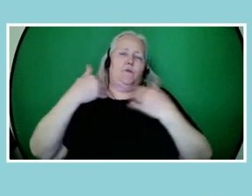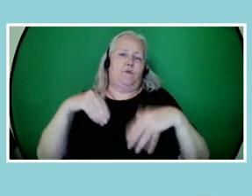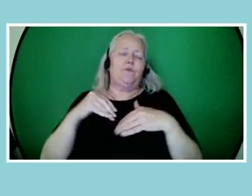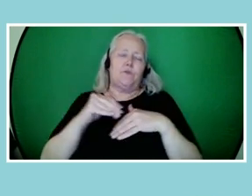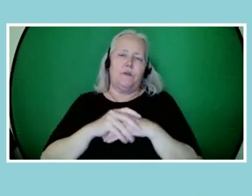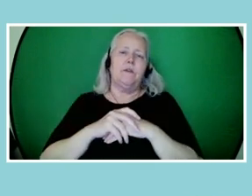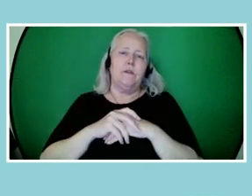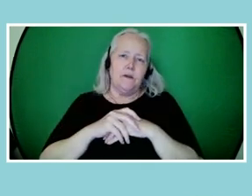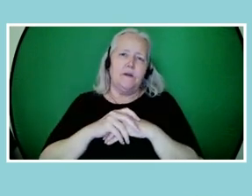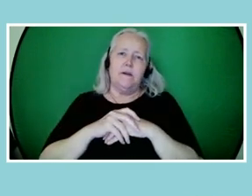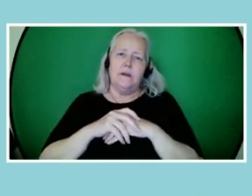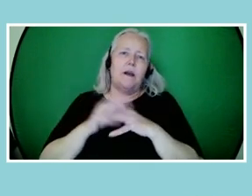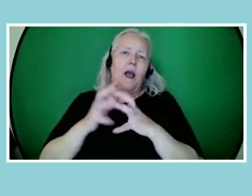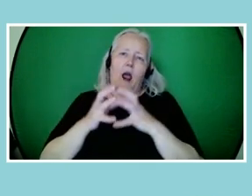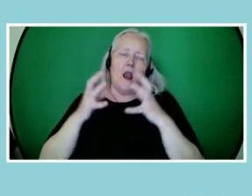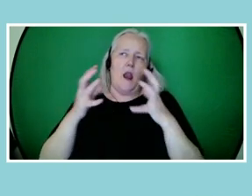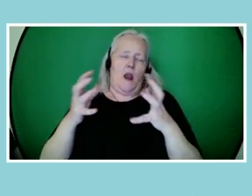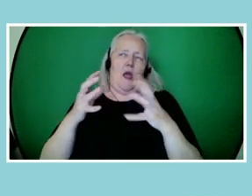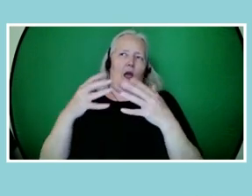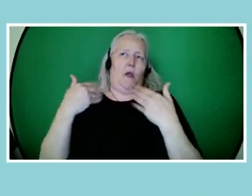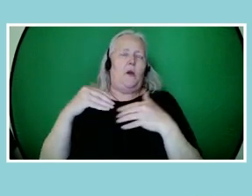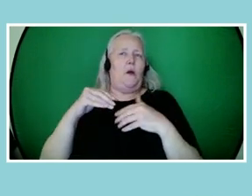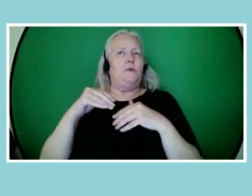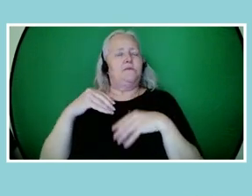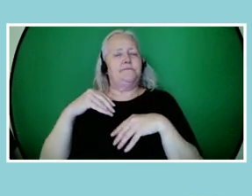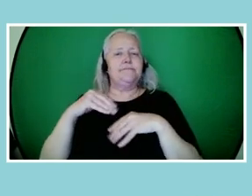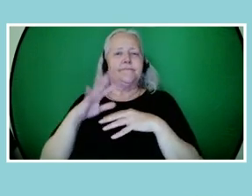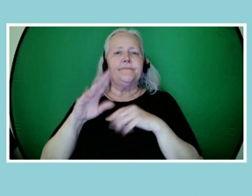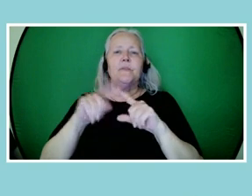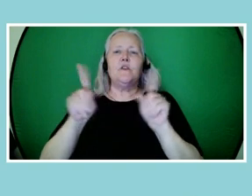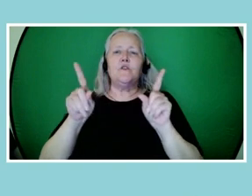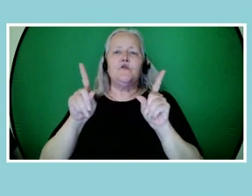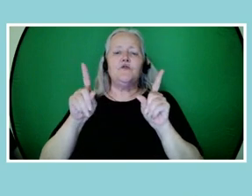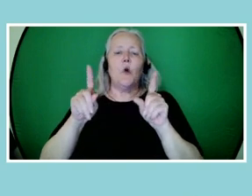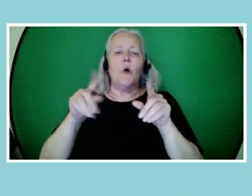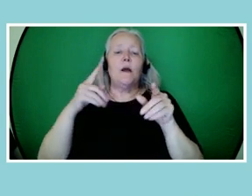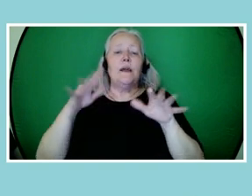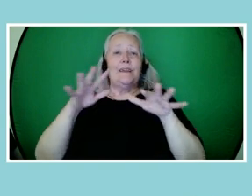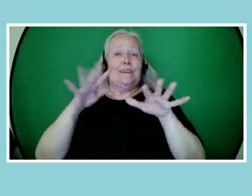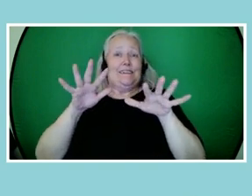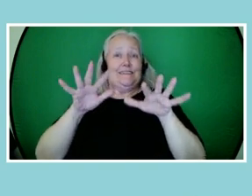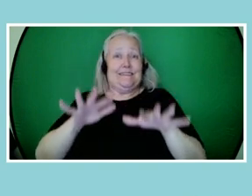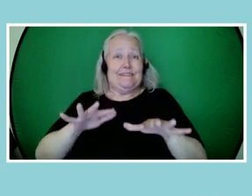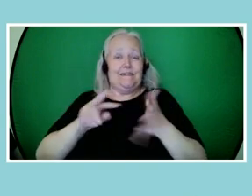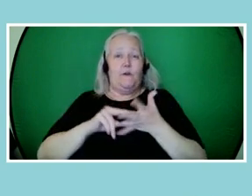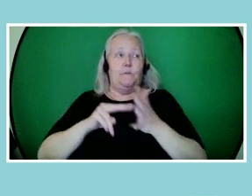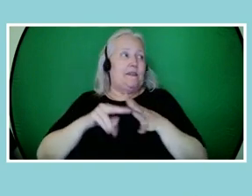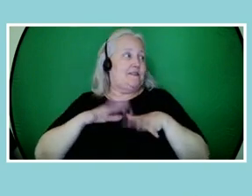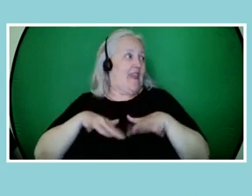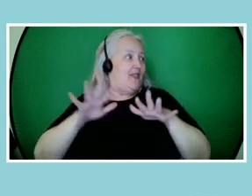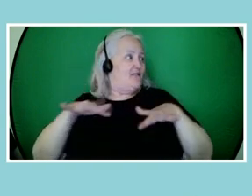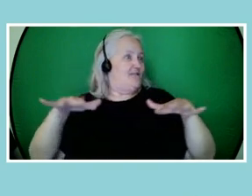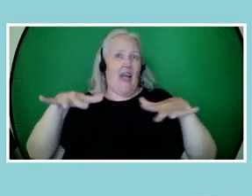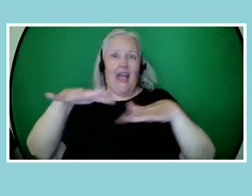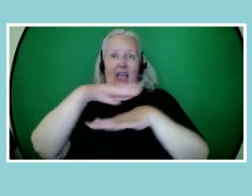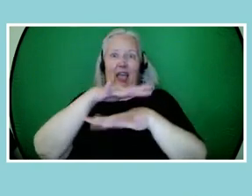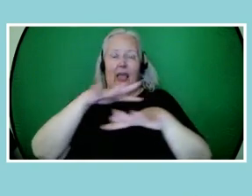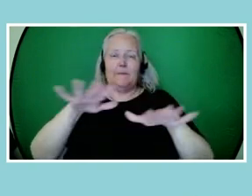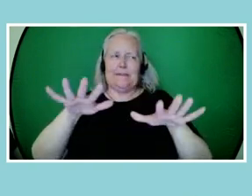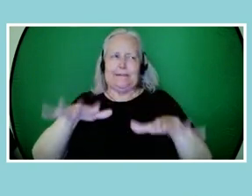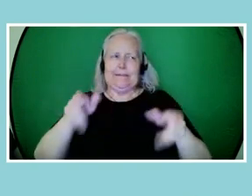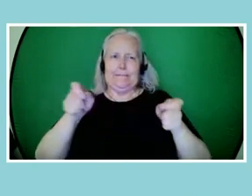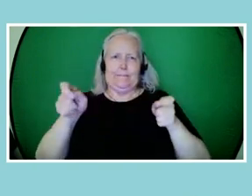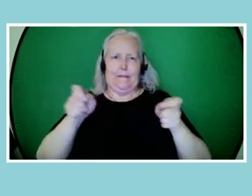where there's so much at stake, right? So de-escalation is vibes management. Next slide, please.